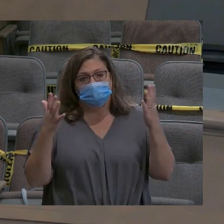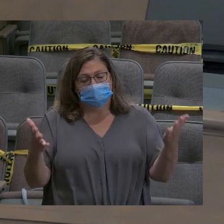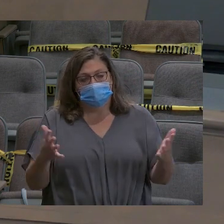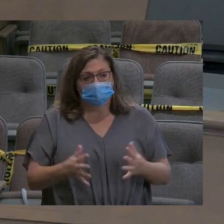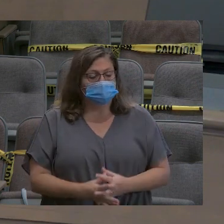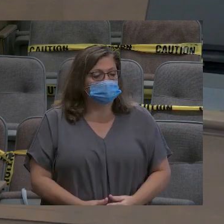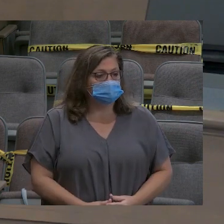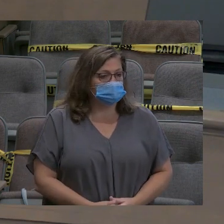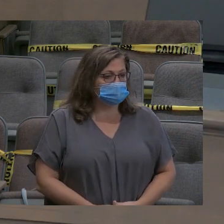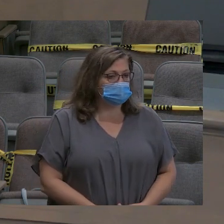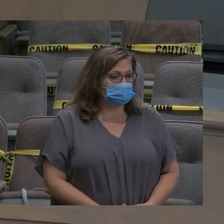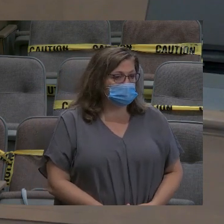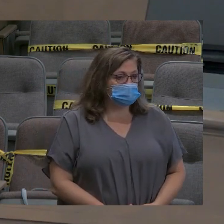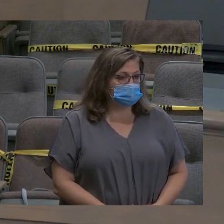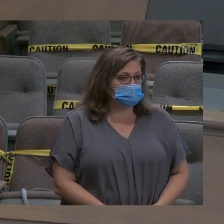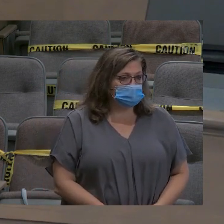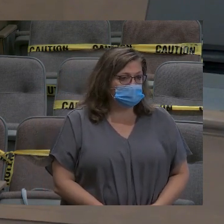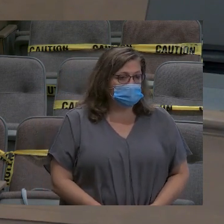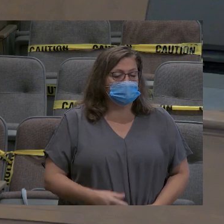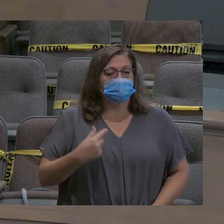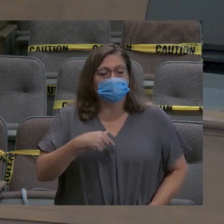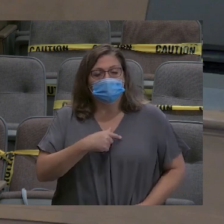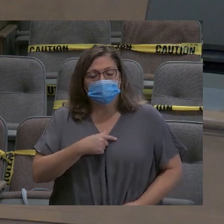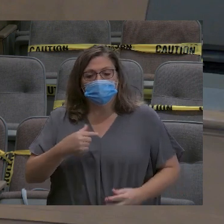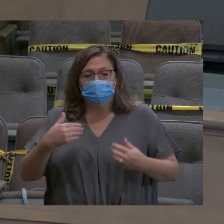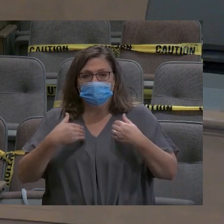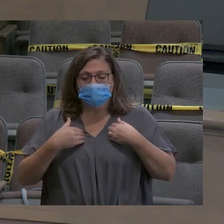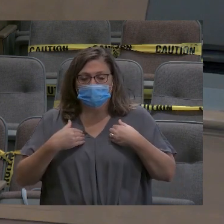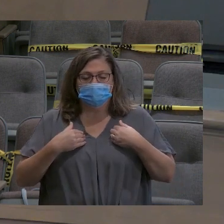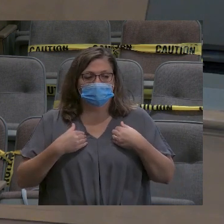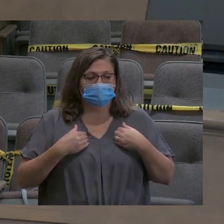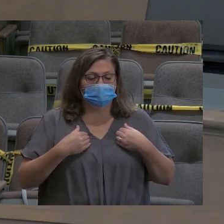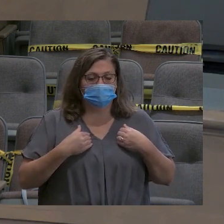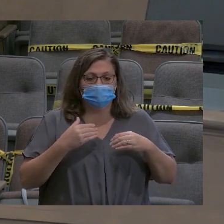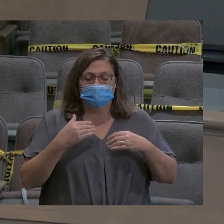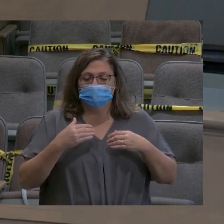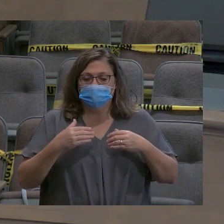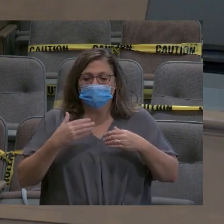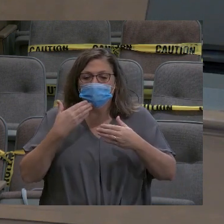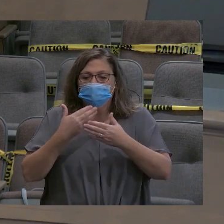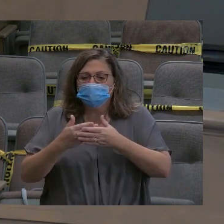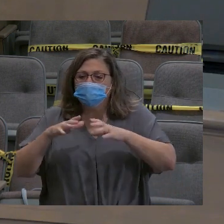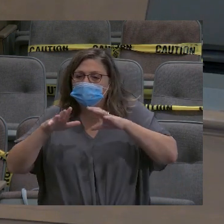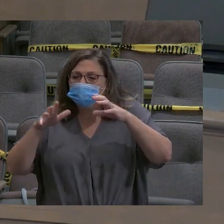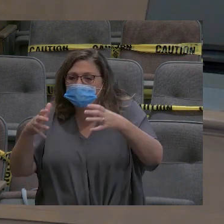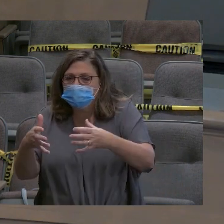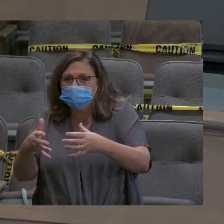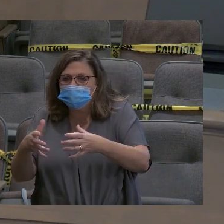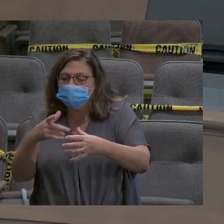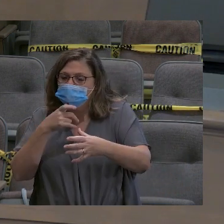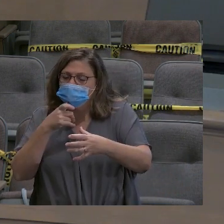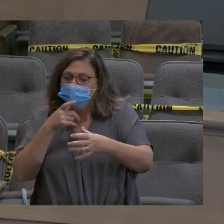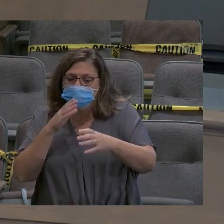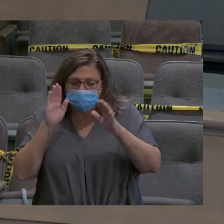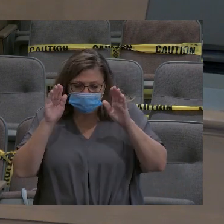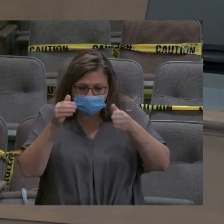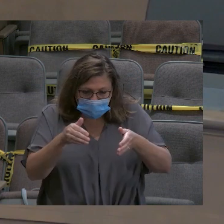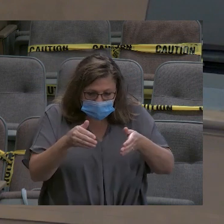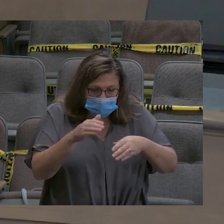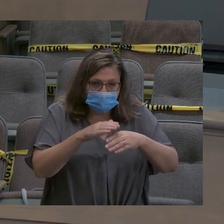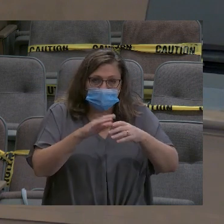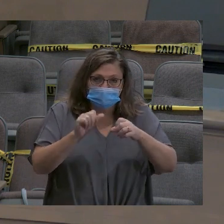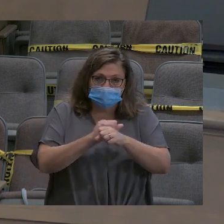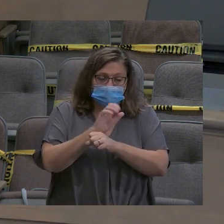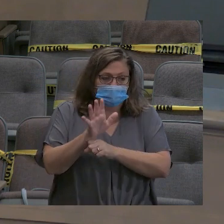improve. We continue to have a very active quality improvement group totally devoted to